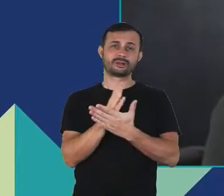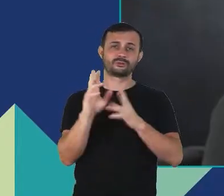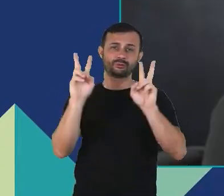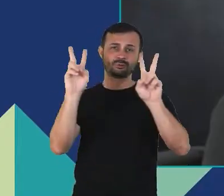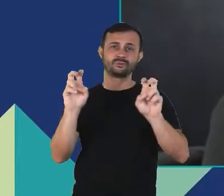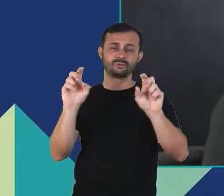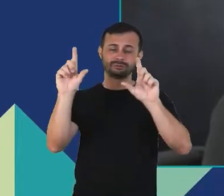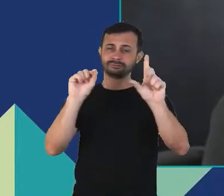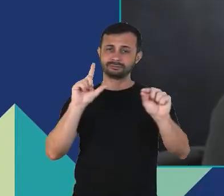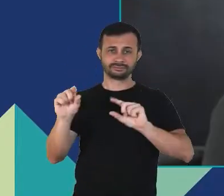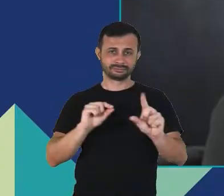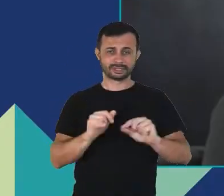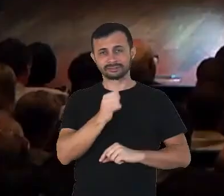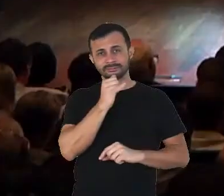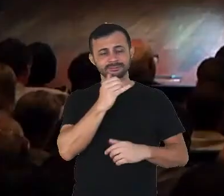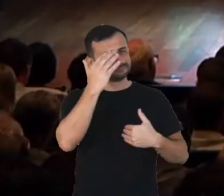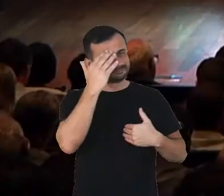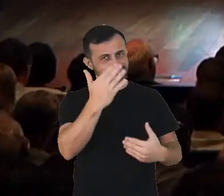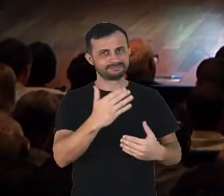Thank you.